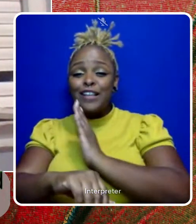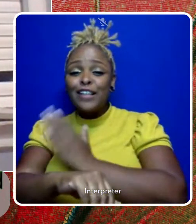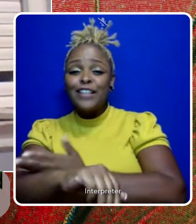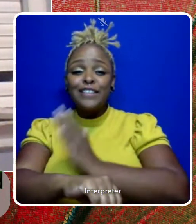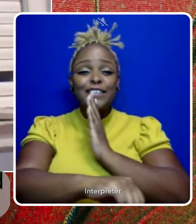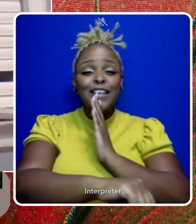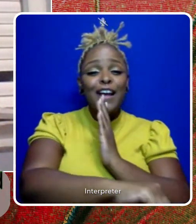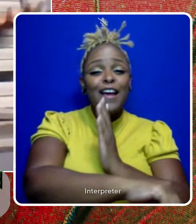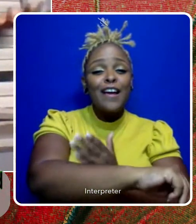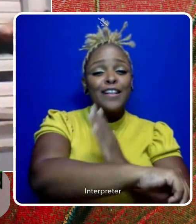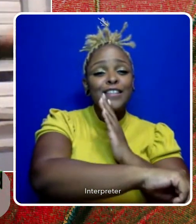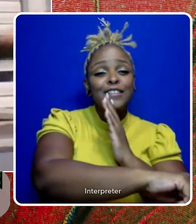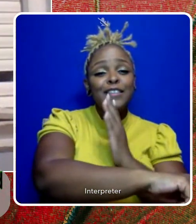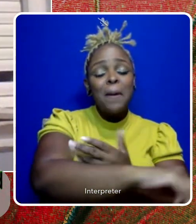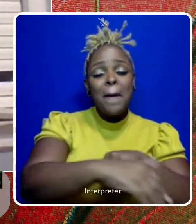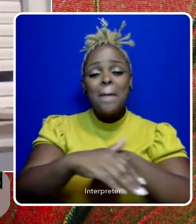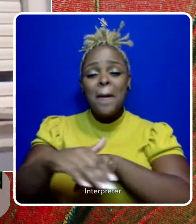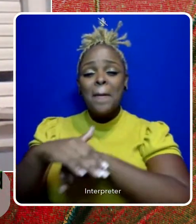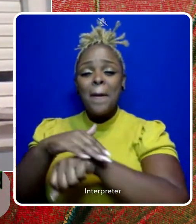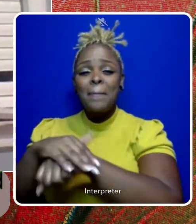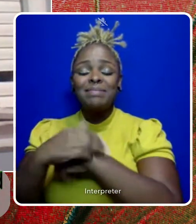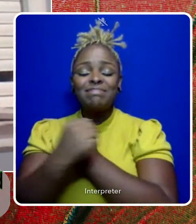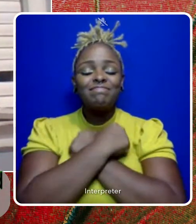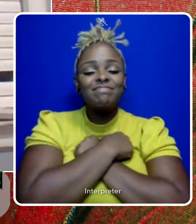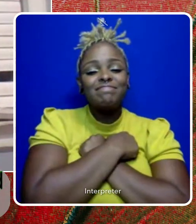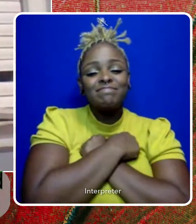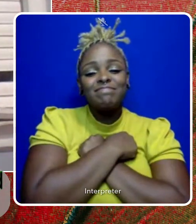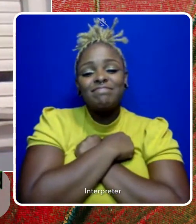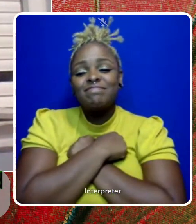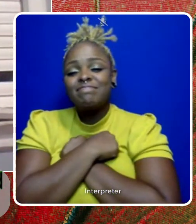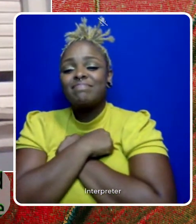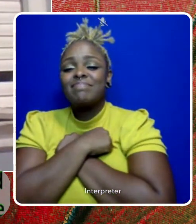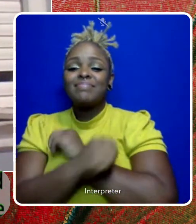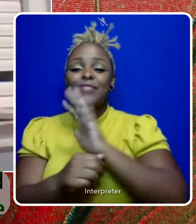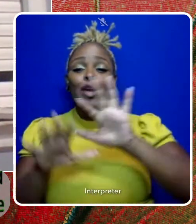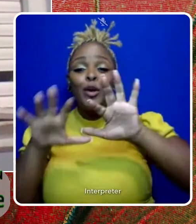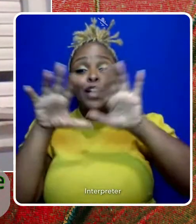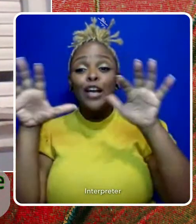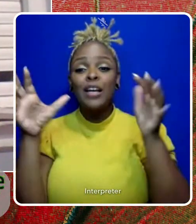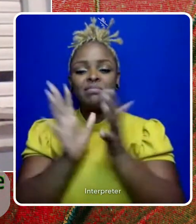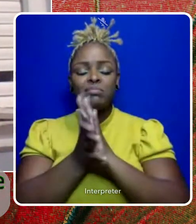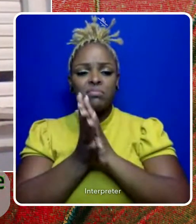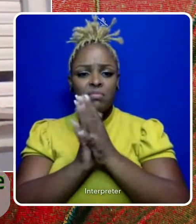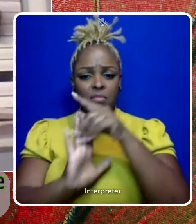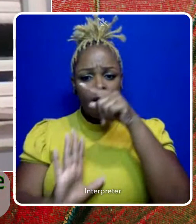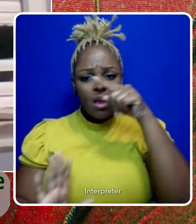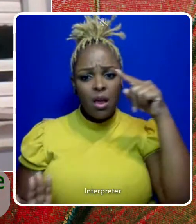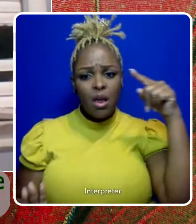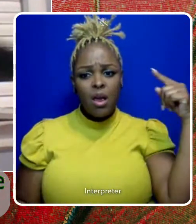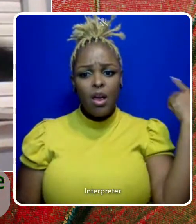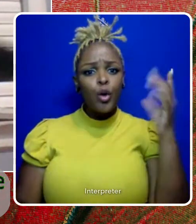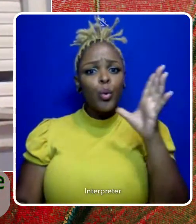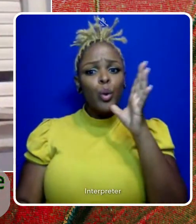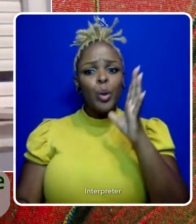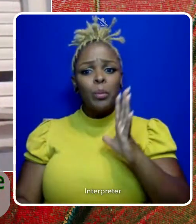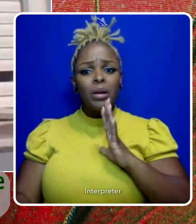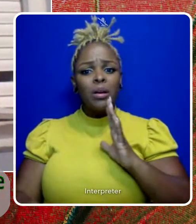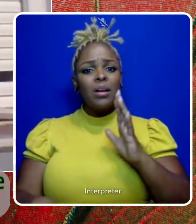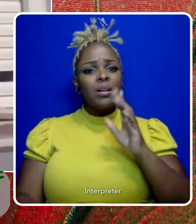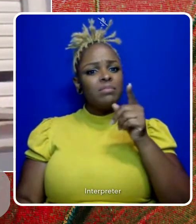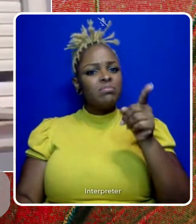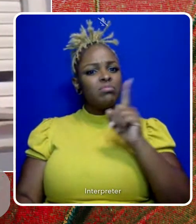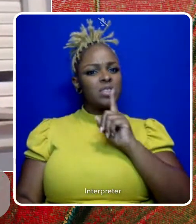black into dirty and woman into thing, giving love in a world that turned black into dirty and woman into thing,